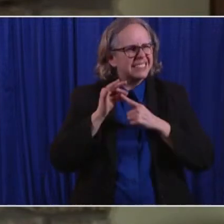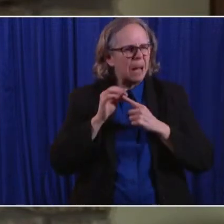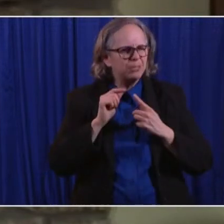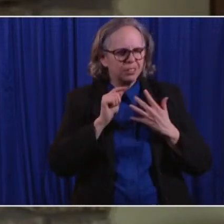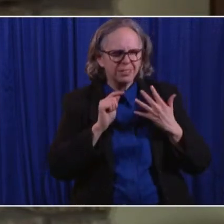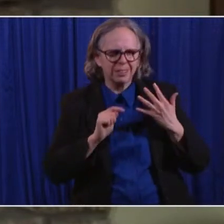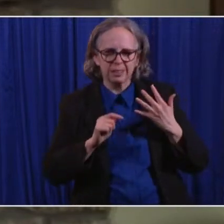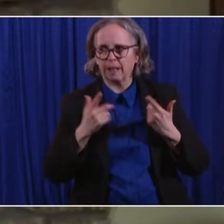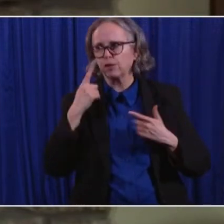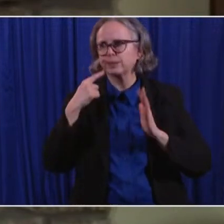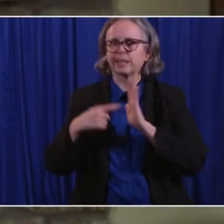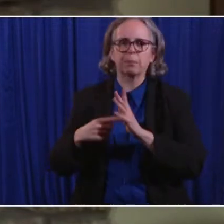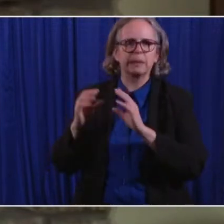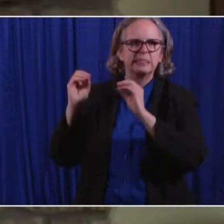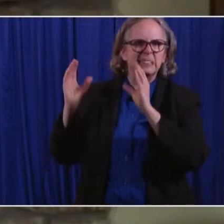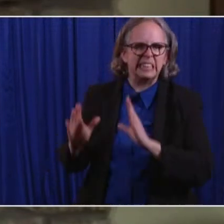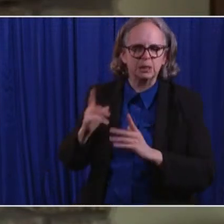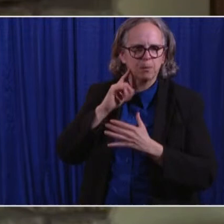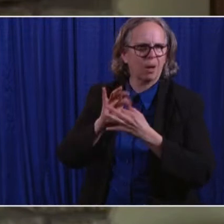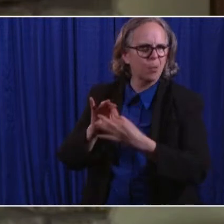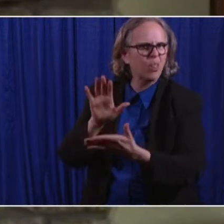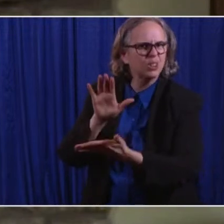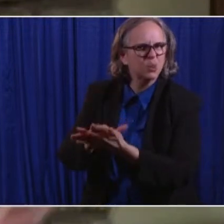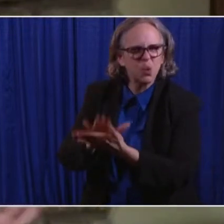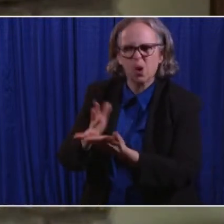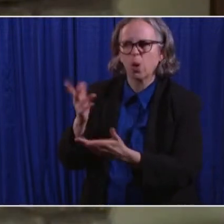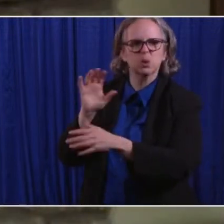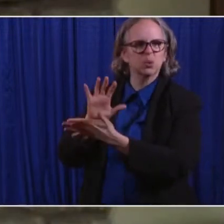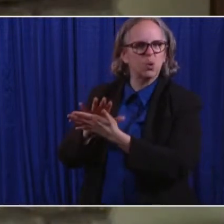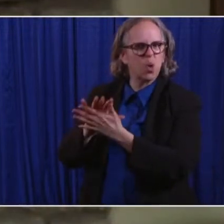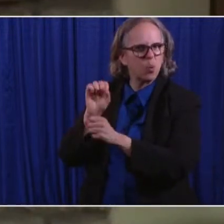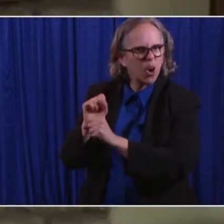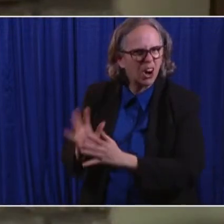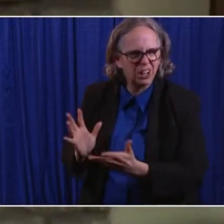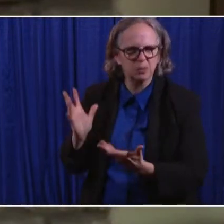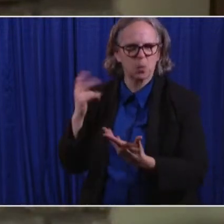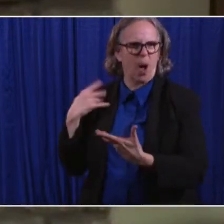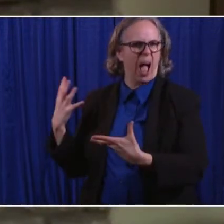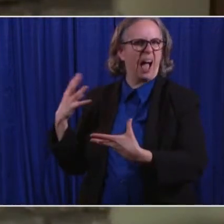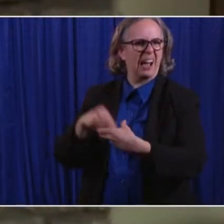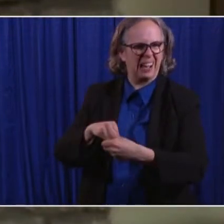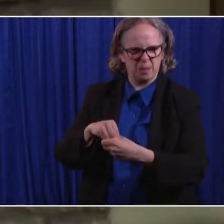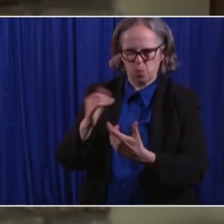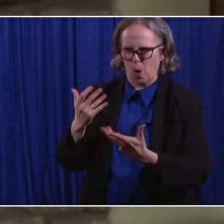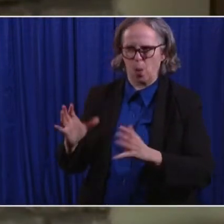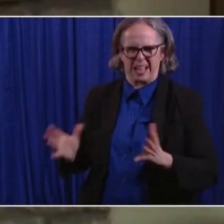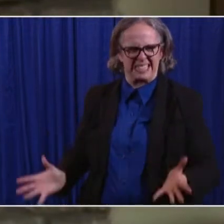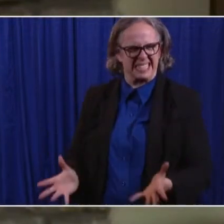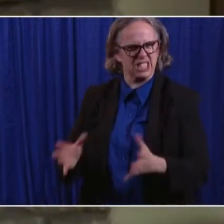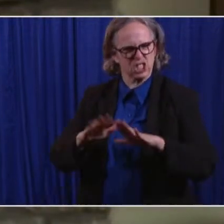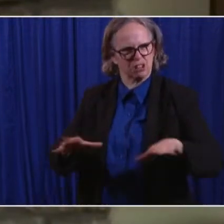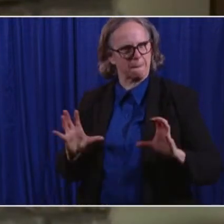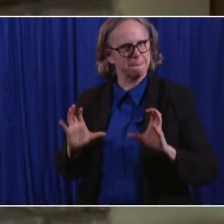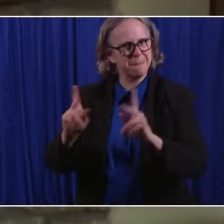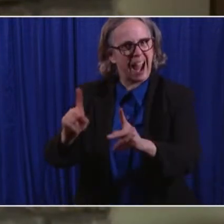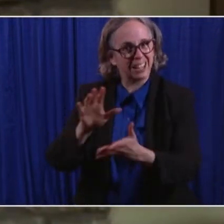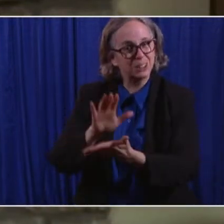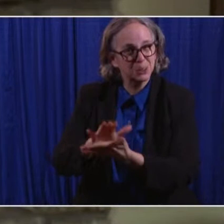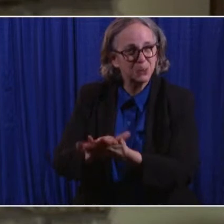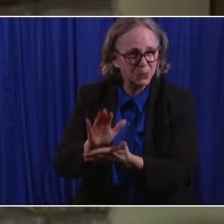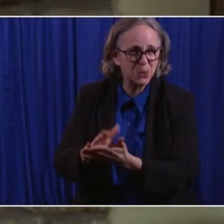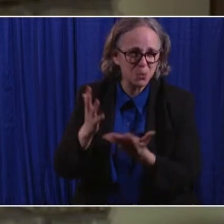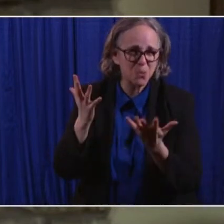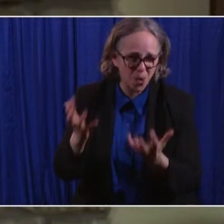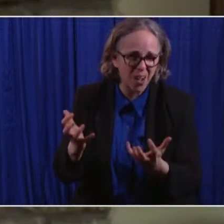did, frankly, because we wanted to get the kids back in school, wanted to protect the teachers, but we also wanted to get the kids back in school. Another